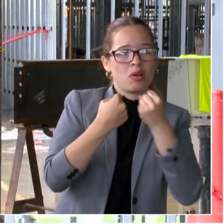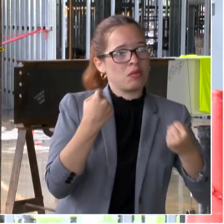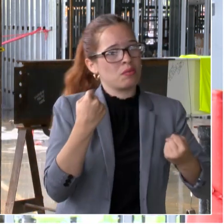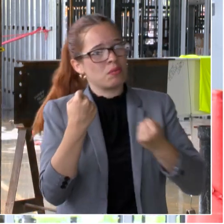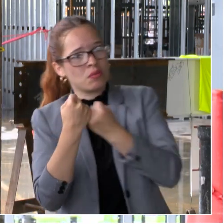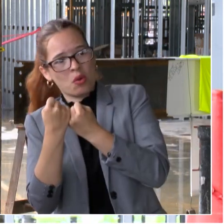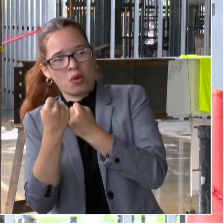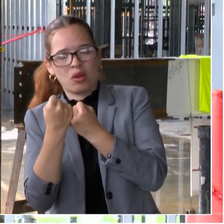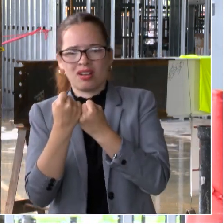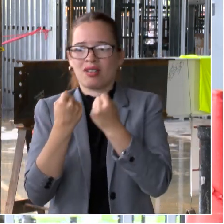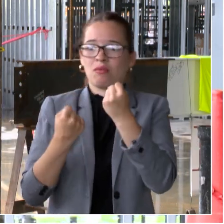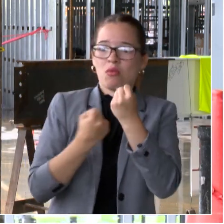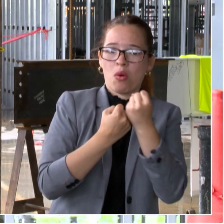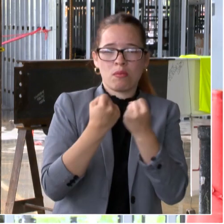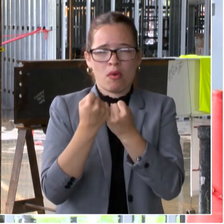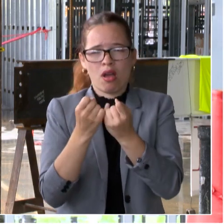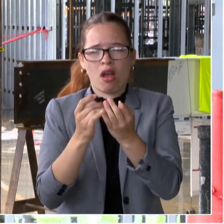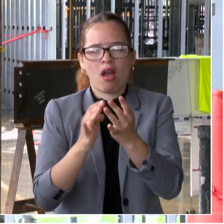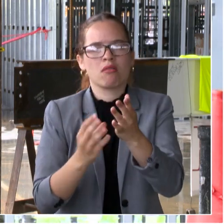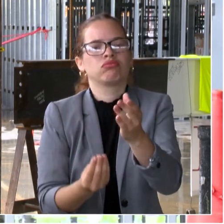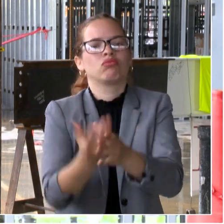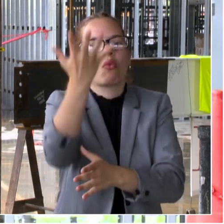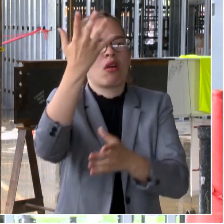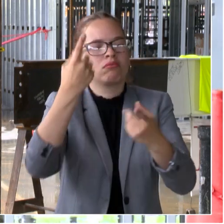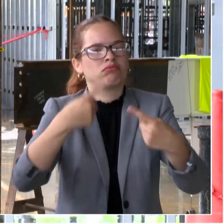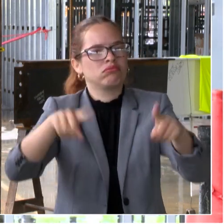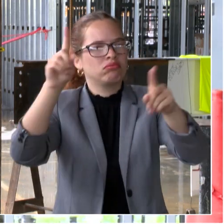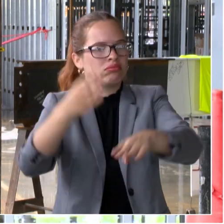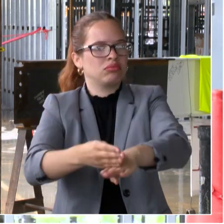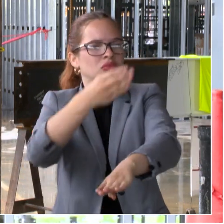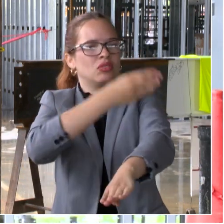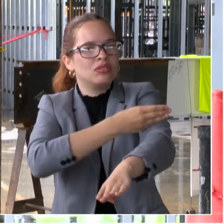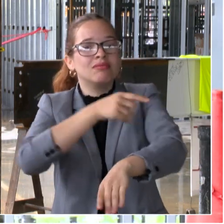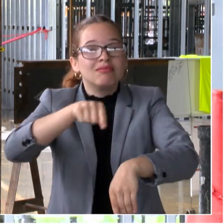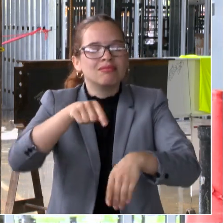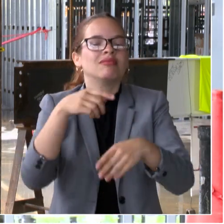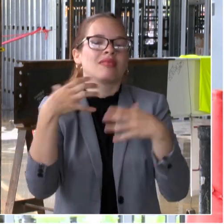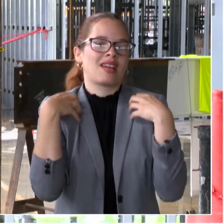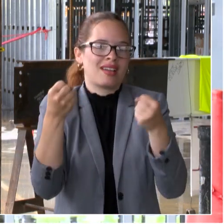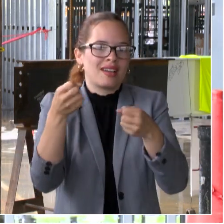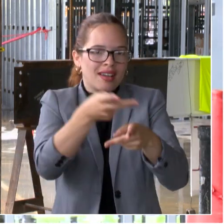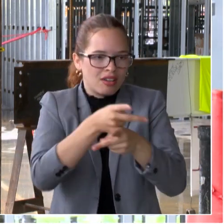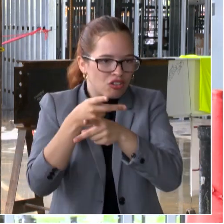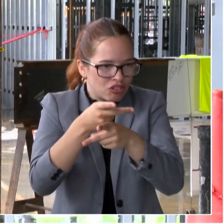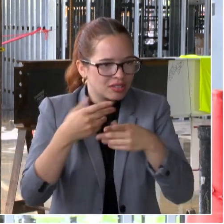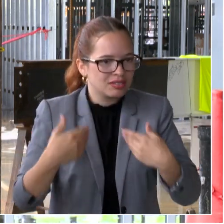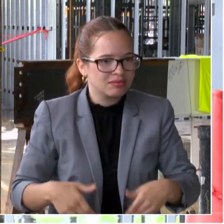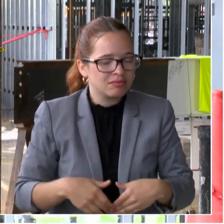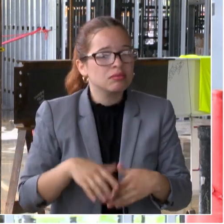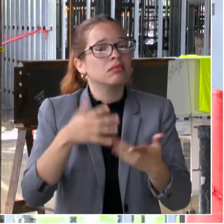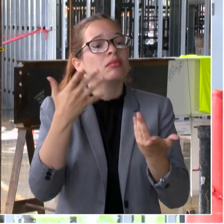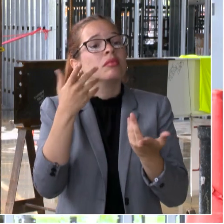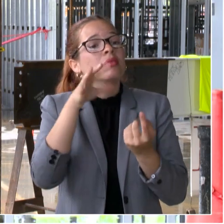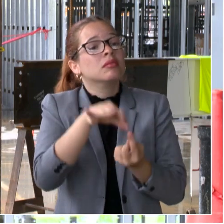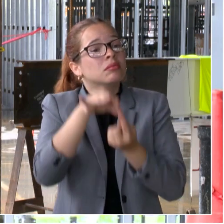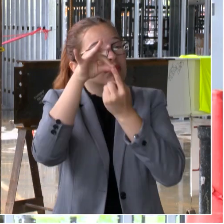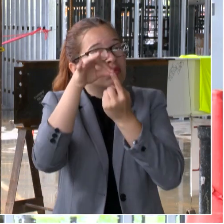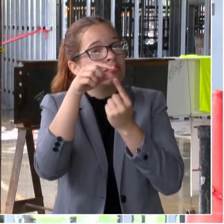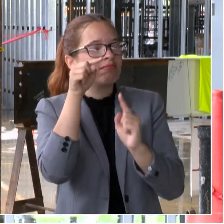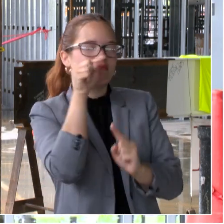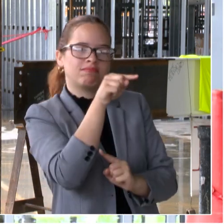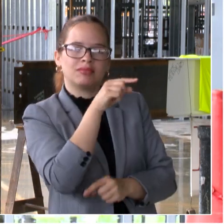sincere appreciation to not only all the government officials, but also to all of our community partners who've supported this effort and help us